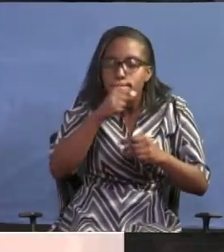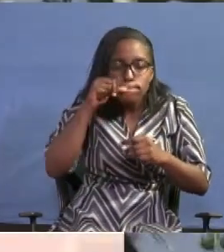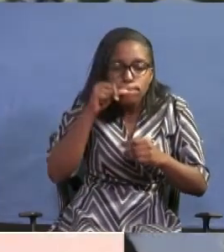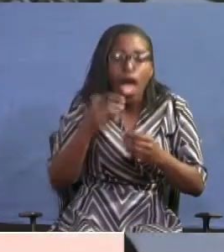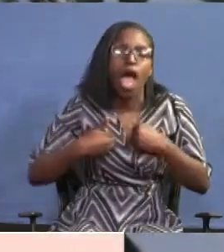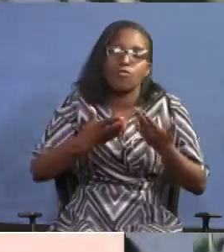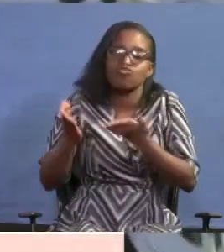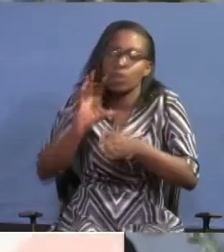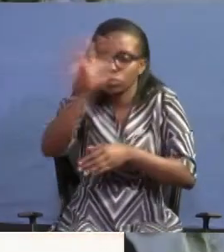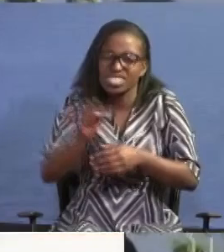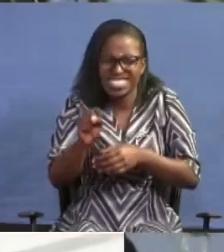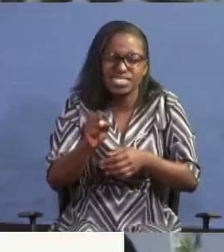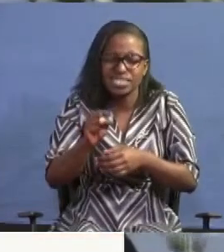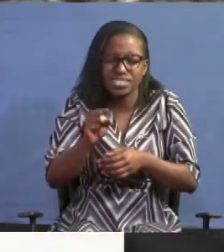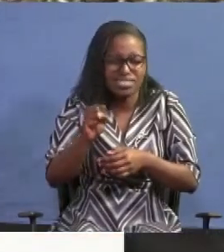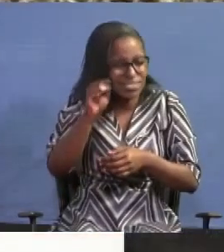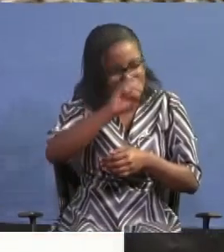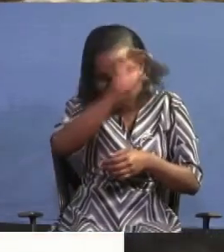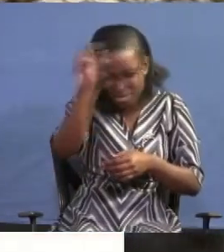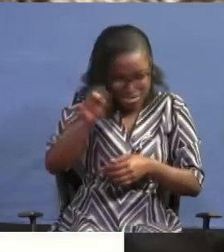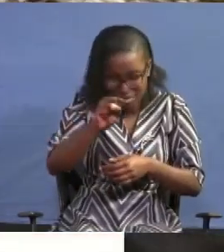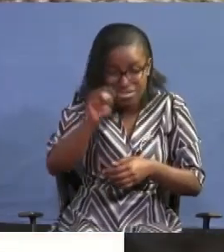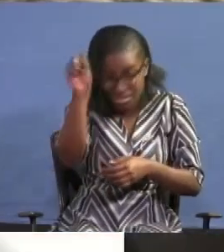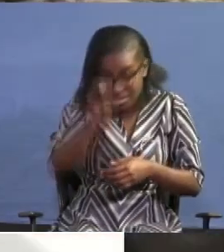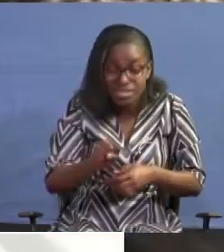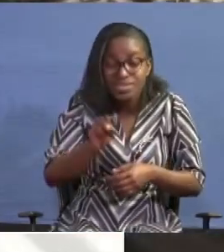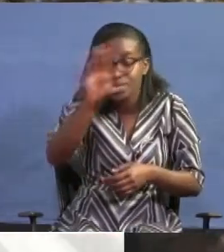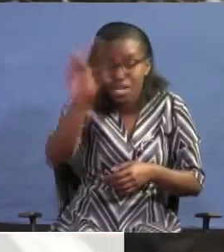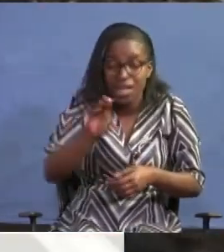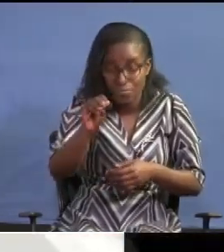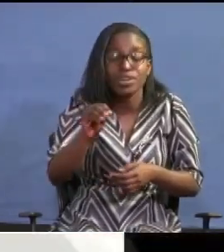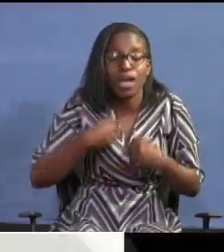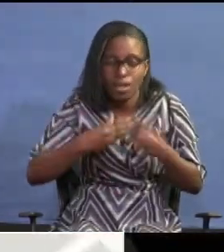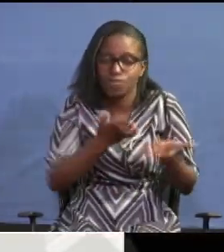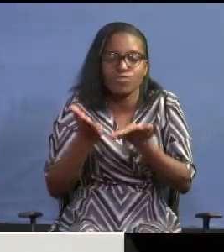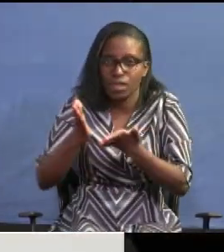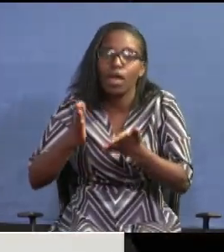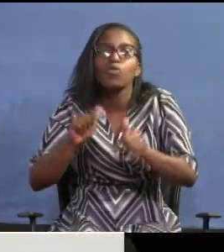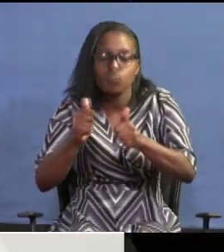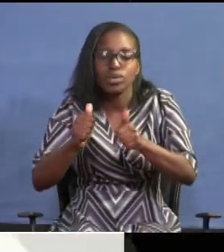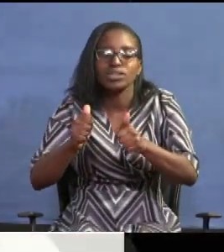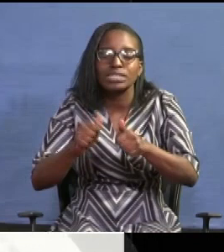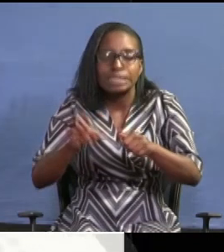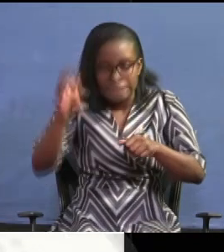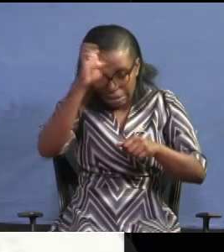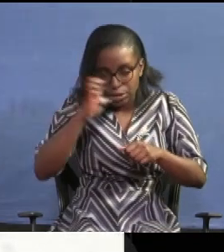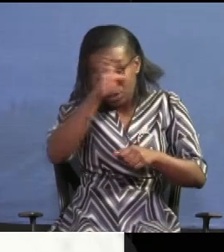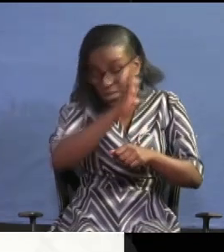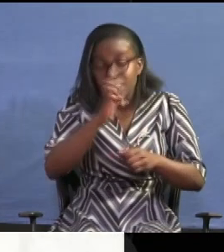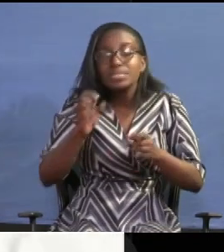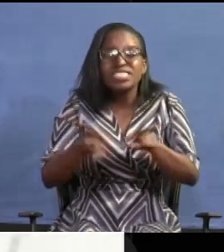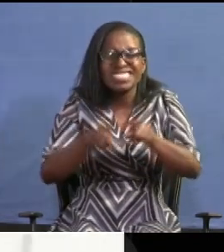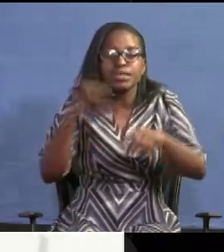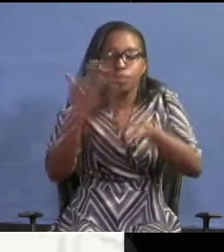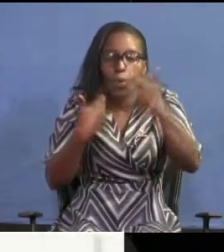Africa, avocados and tea from Kenya, and coffee from Rwanda and Ethiopia. China's new ambassador to South Africa, Wu Peng,